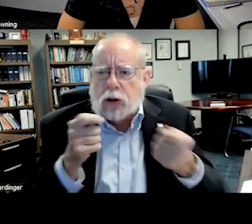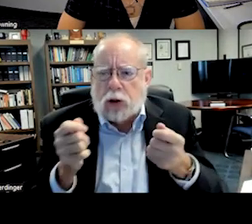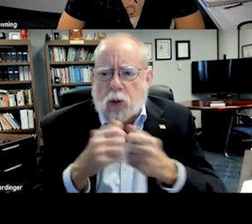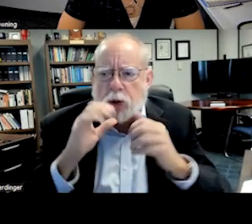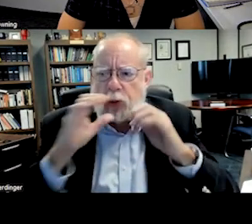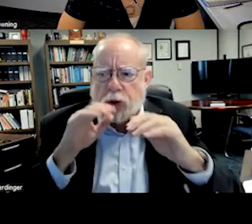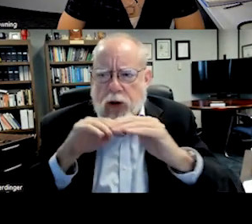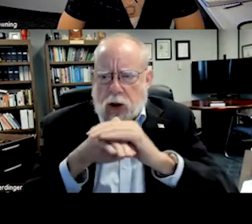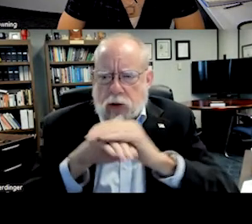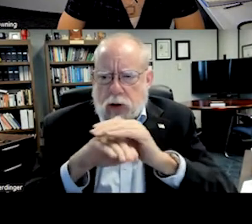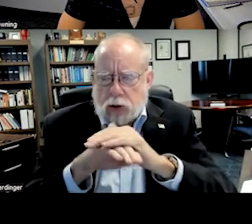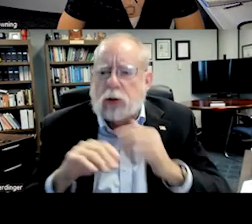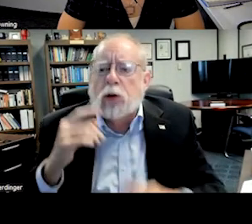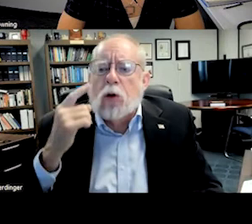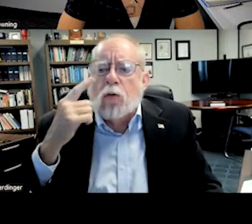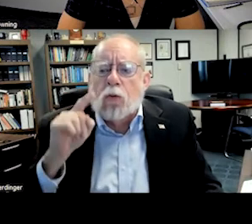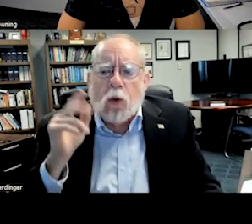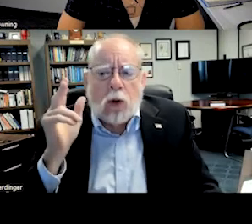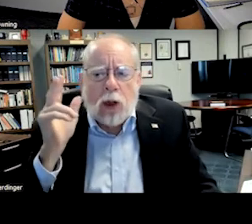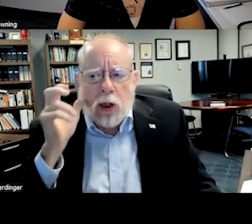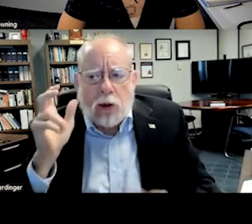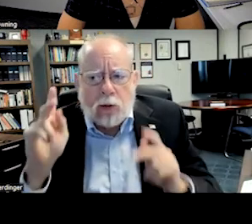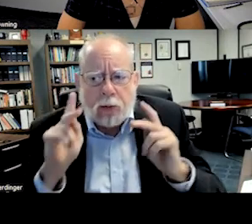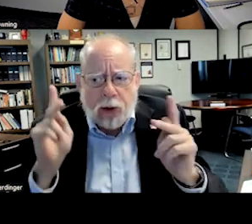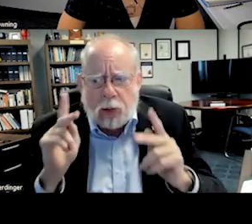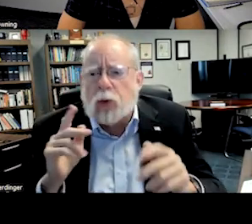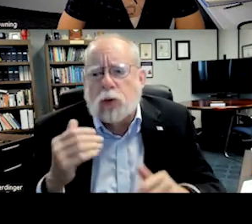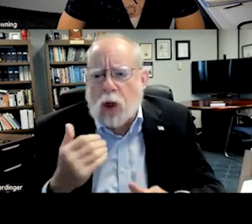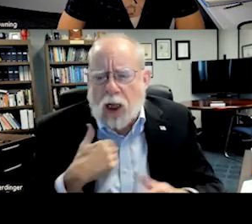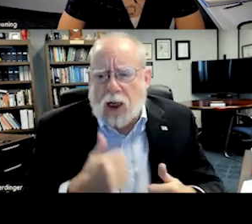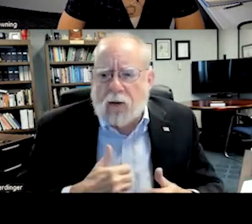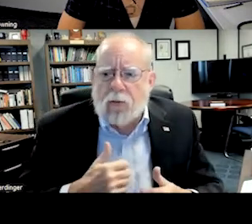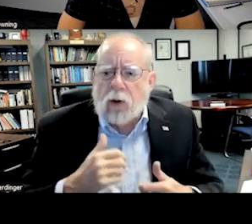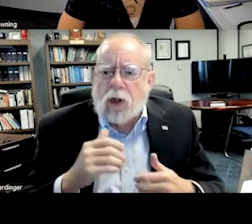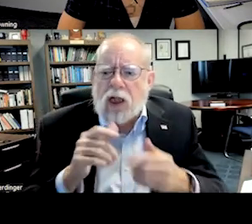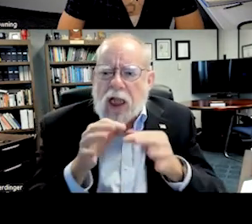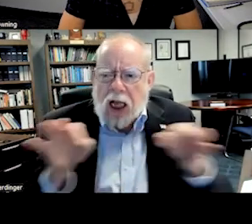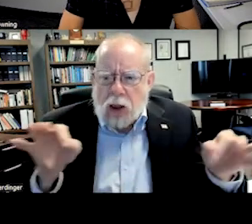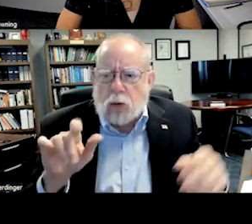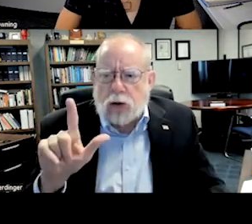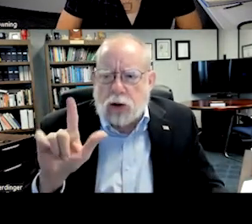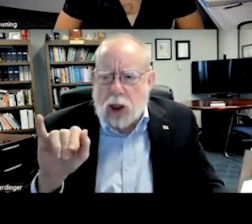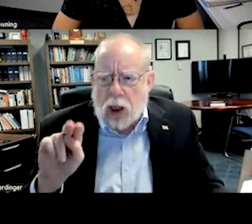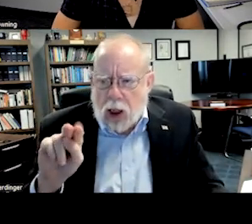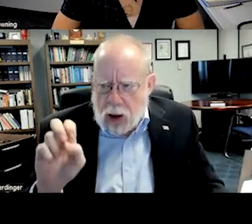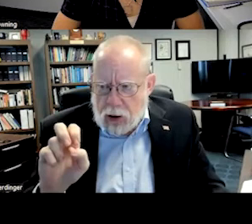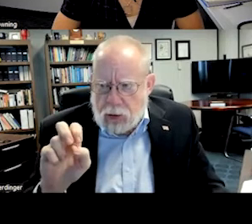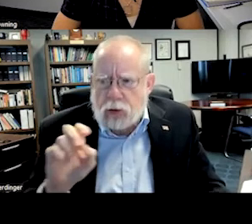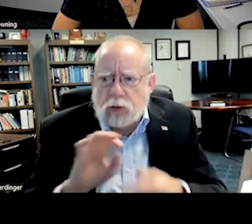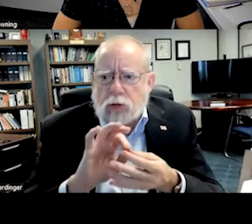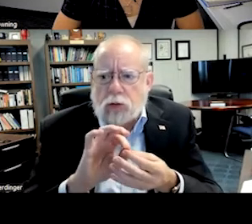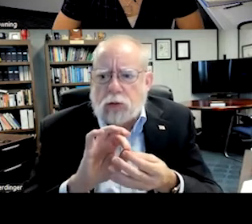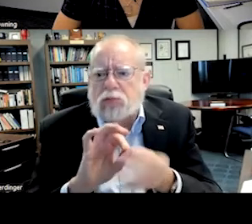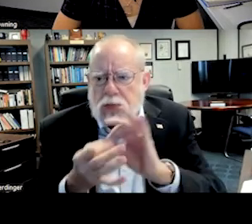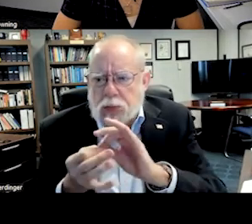that person, and to find a place for that person to go? So we need to listen to people who